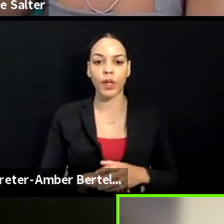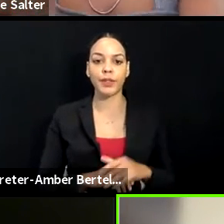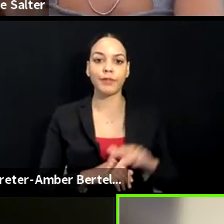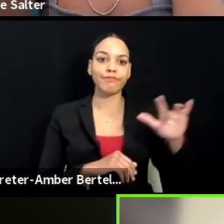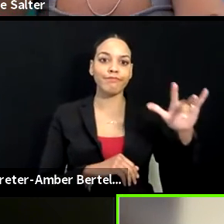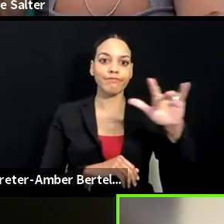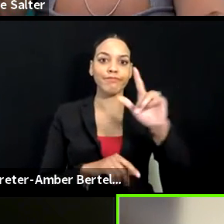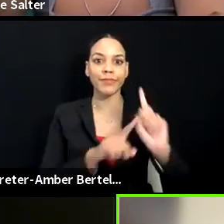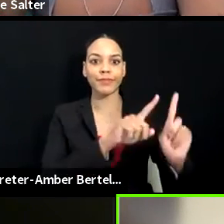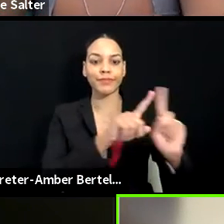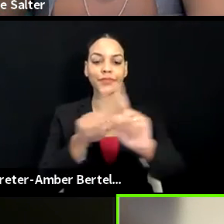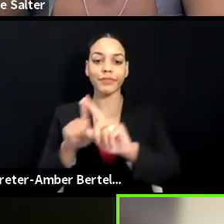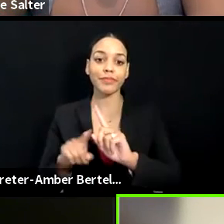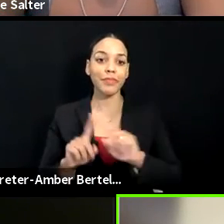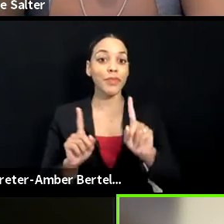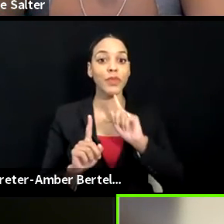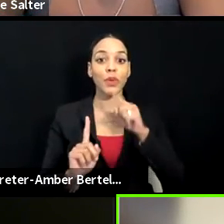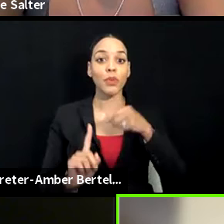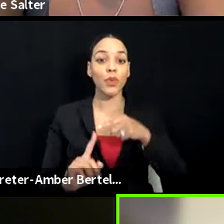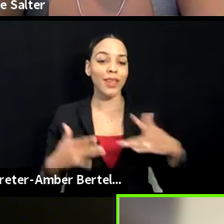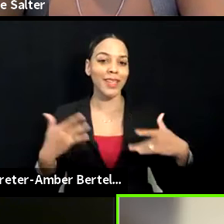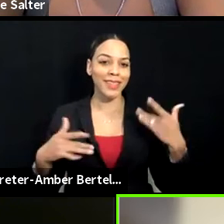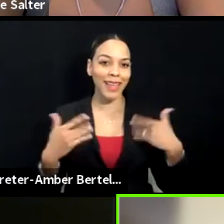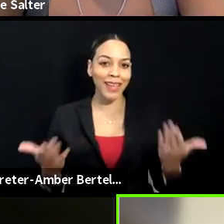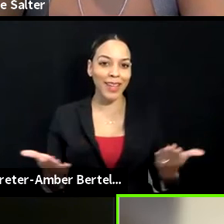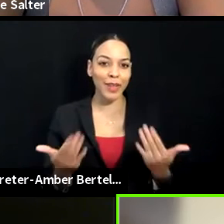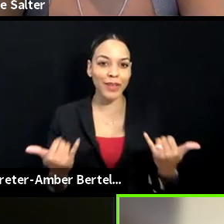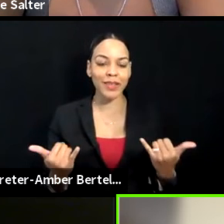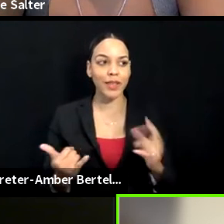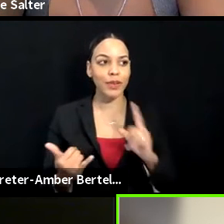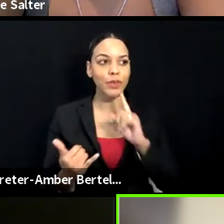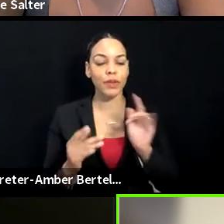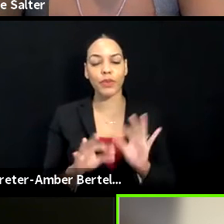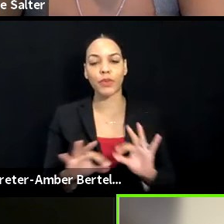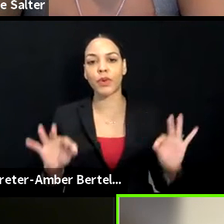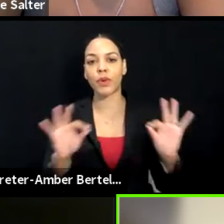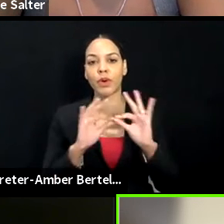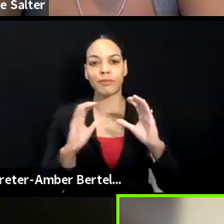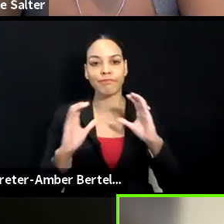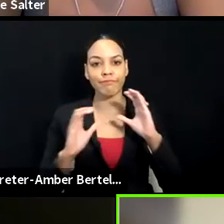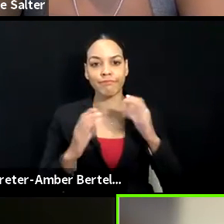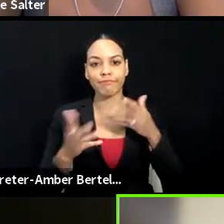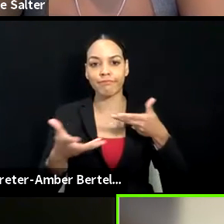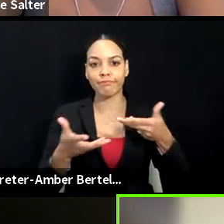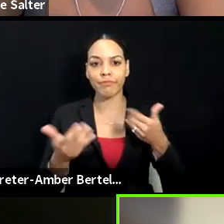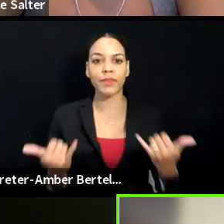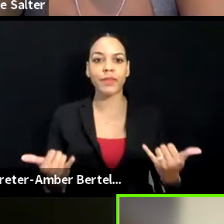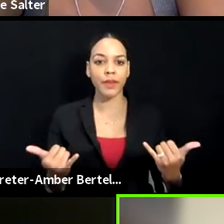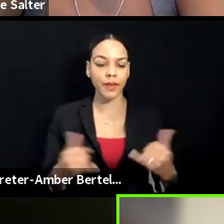very excited to be here with you today for this really important conversation. And I think that,